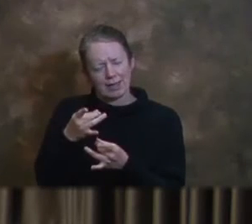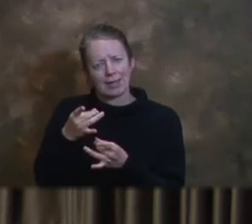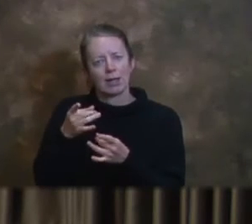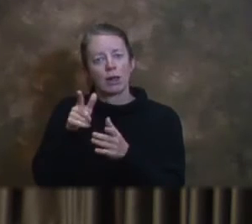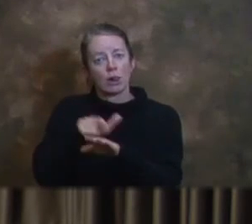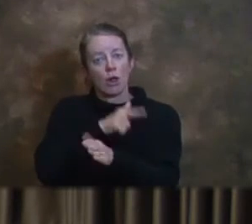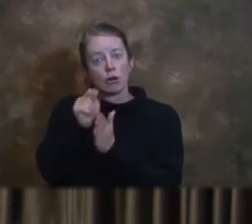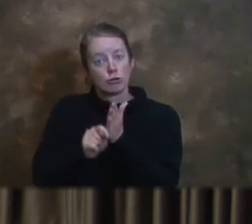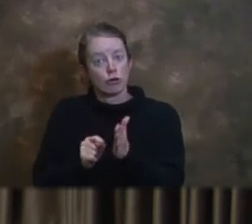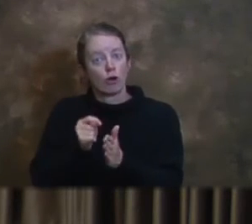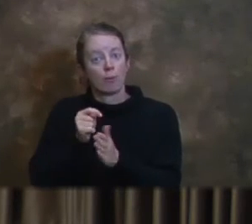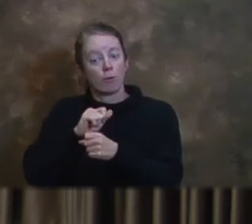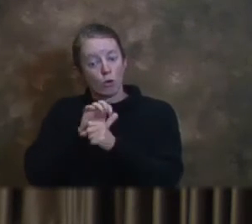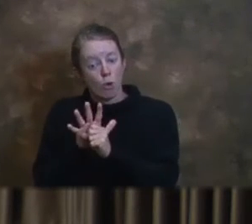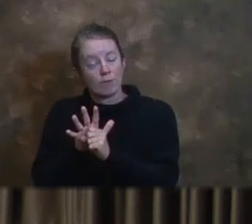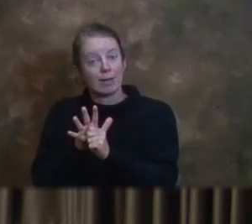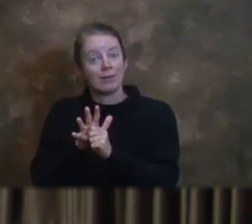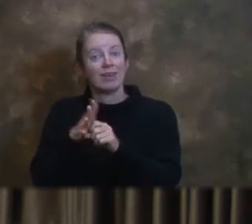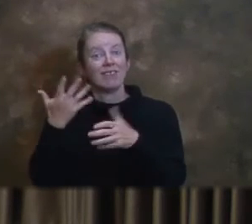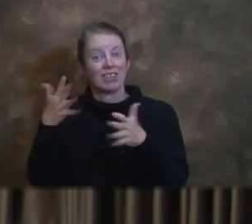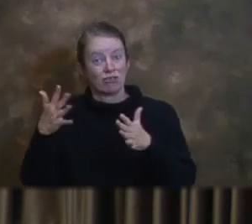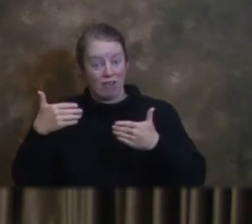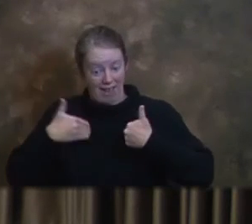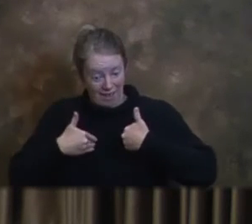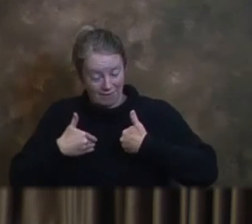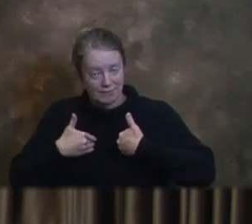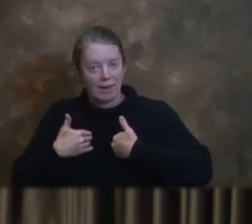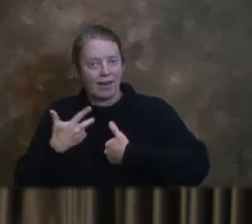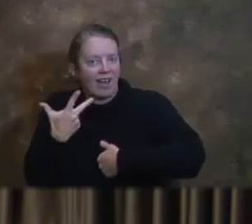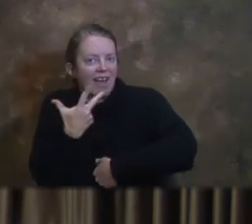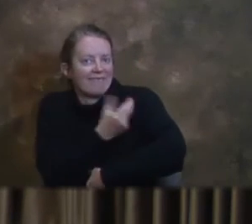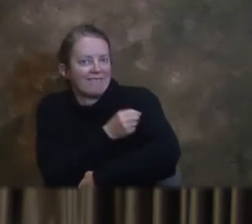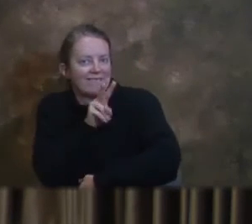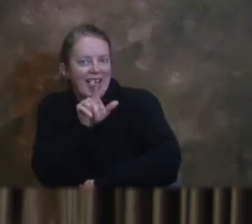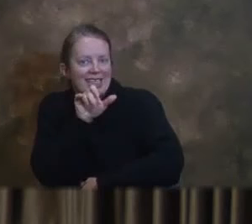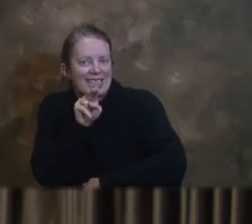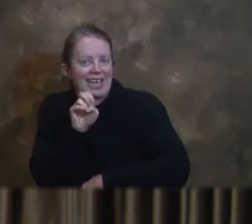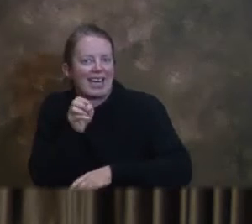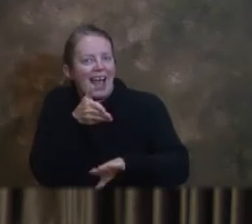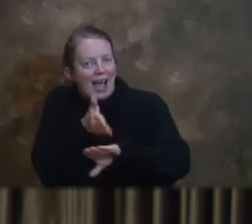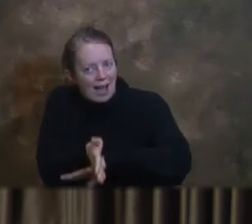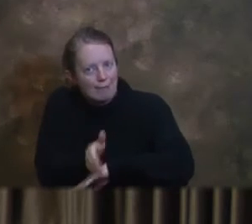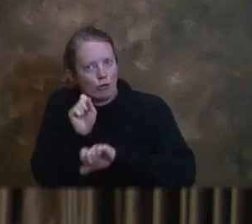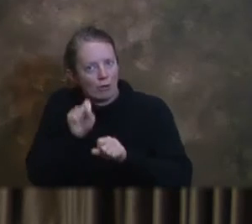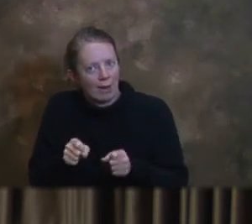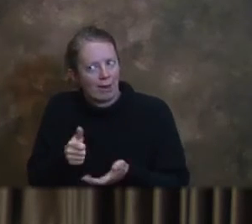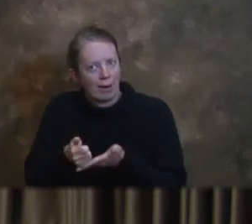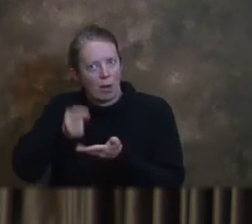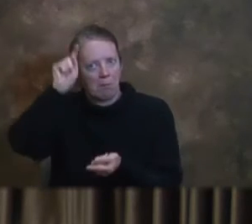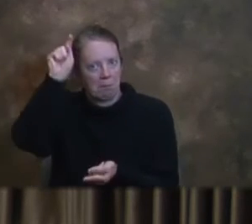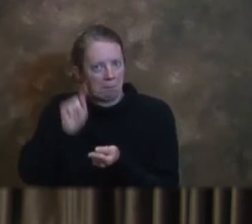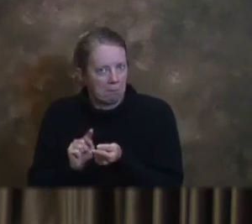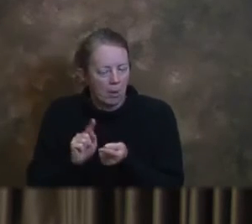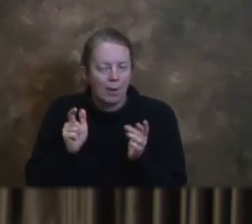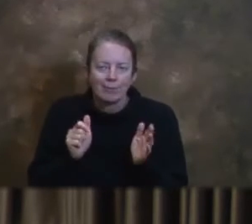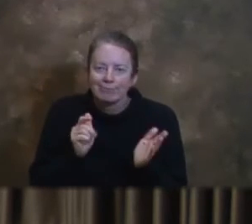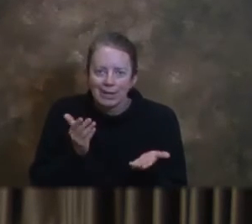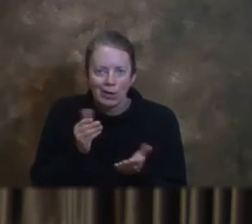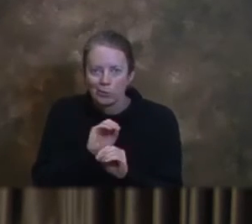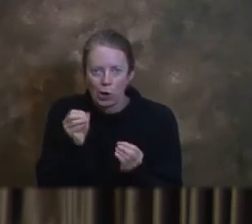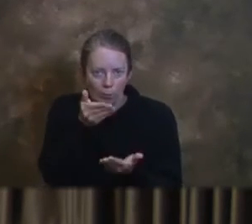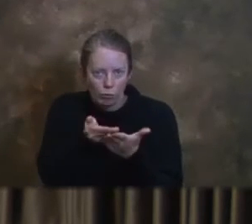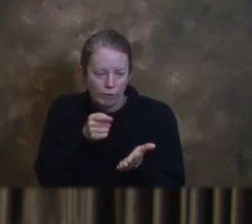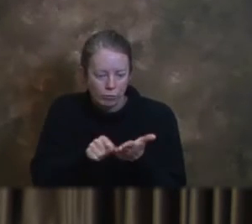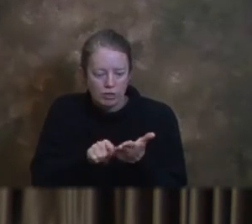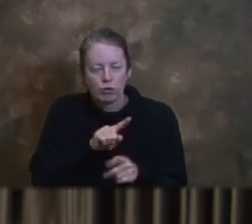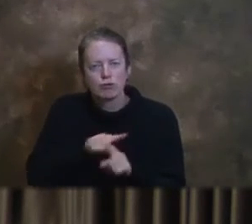afterwards may actually be helpful. That's in part anecdotal. It appears to have features which is in many ways consistent